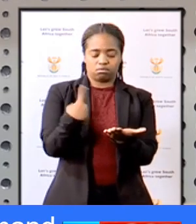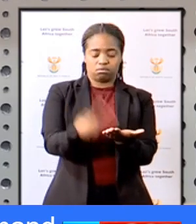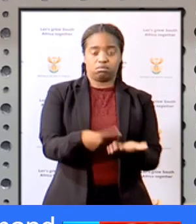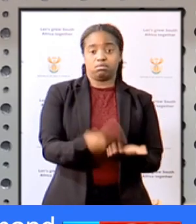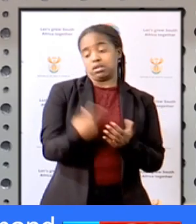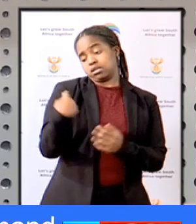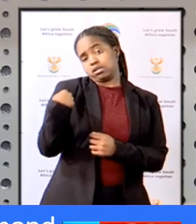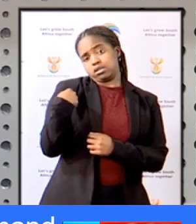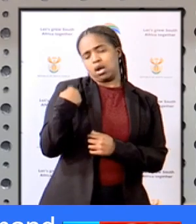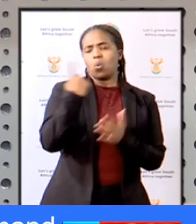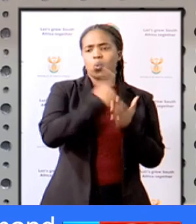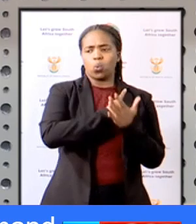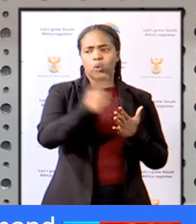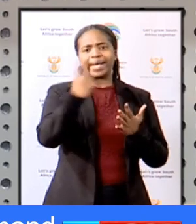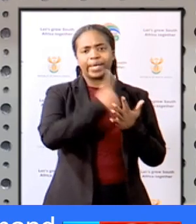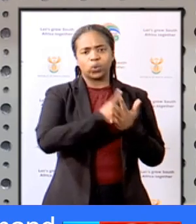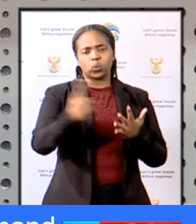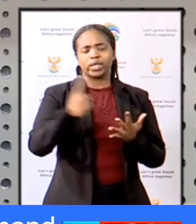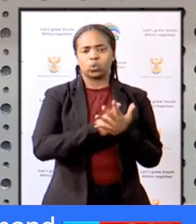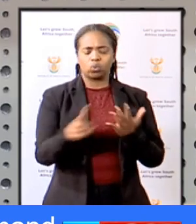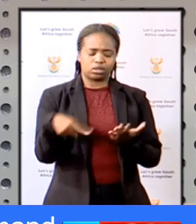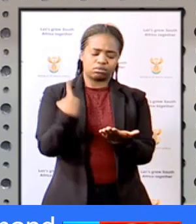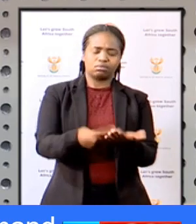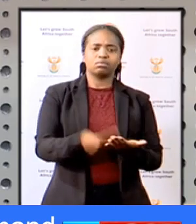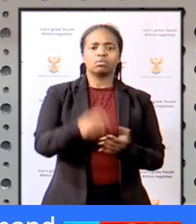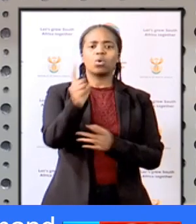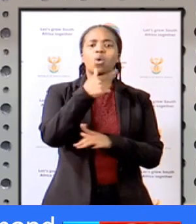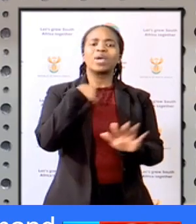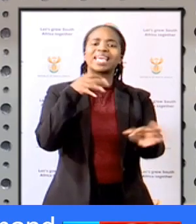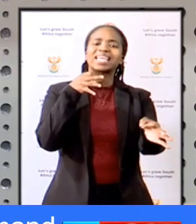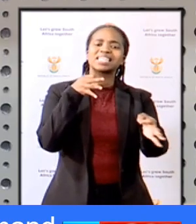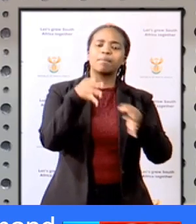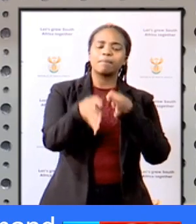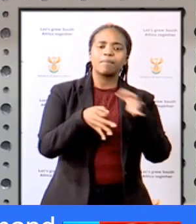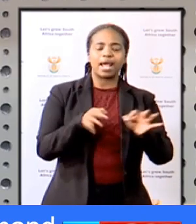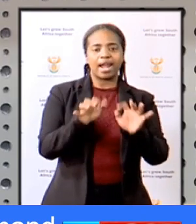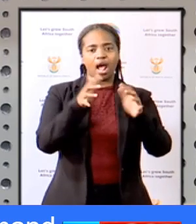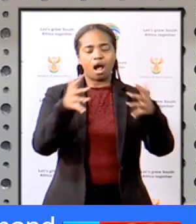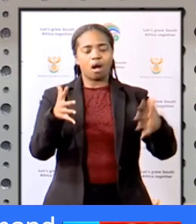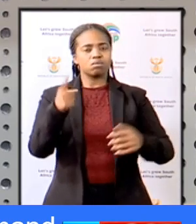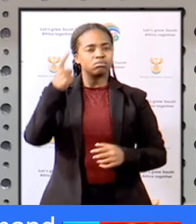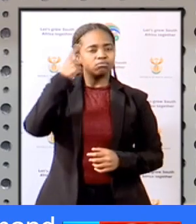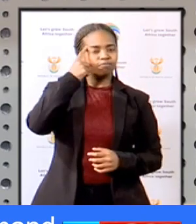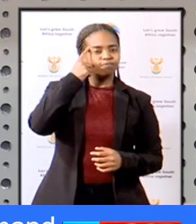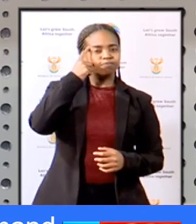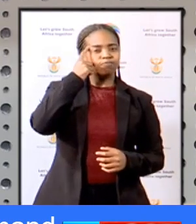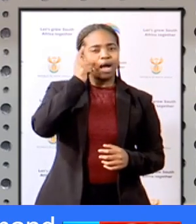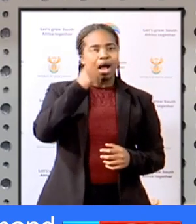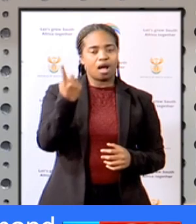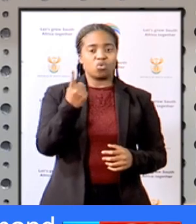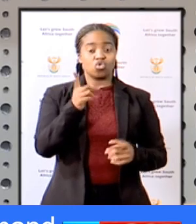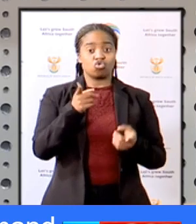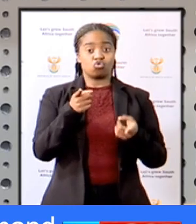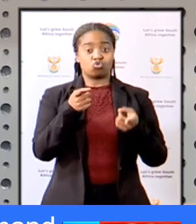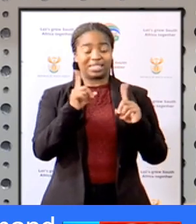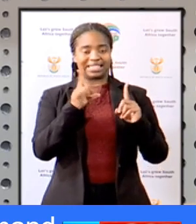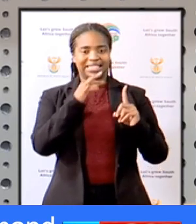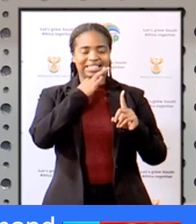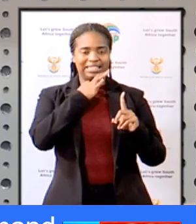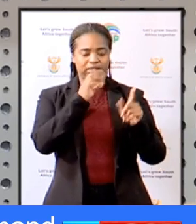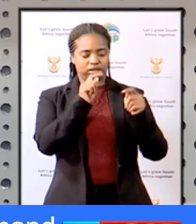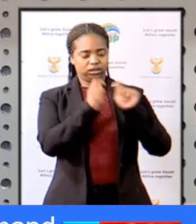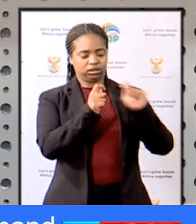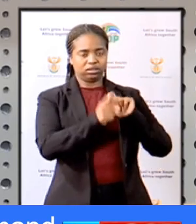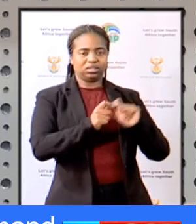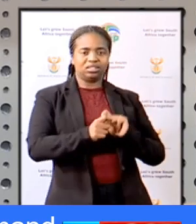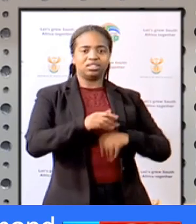last number of weeks has been to explain the rationale or the logic of the risk-adjusted approach